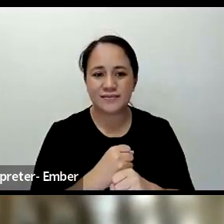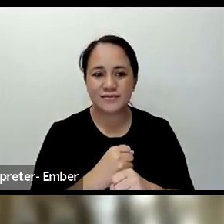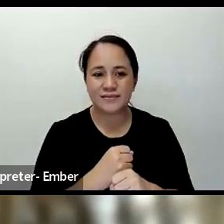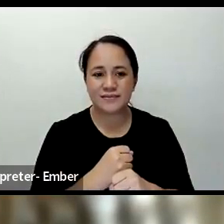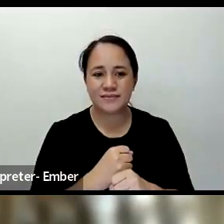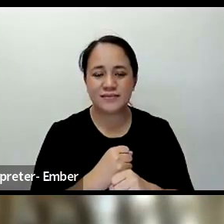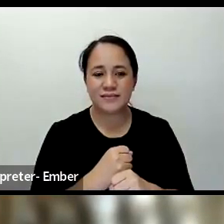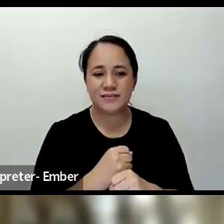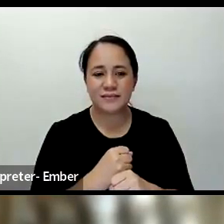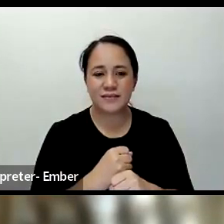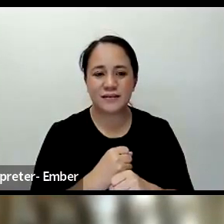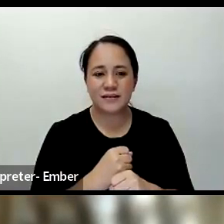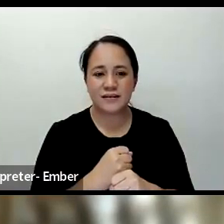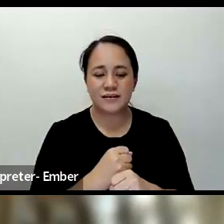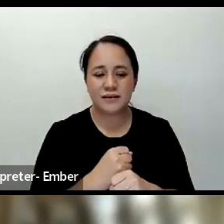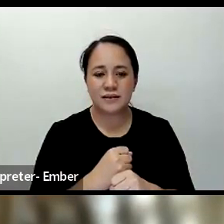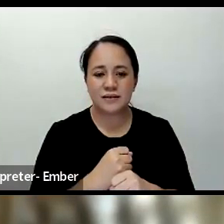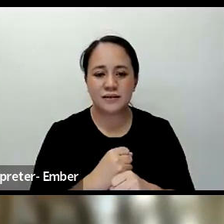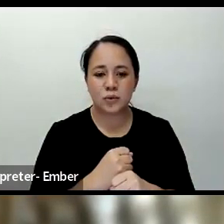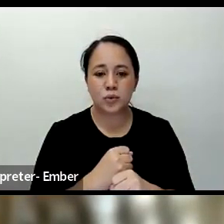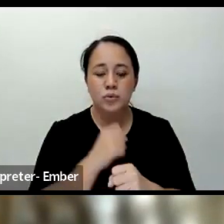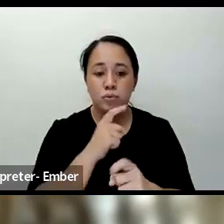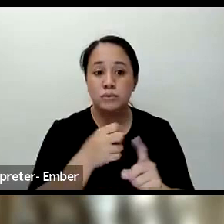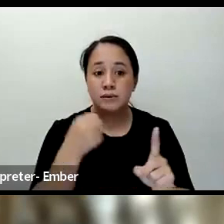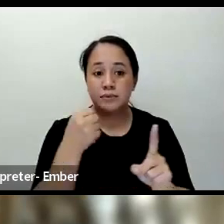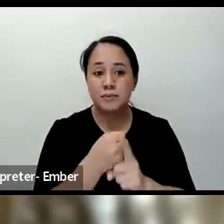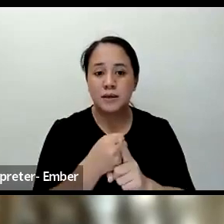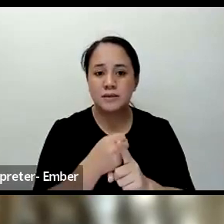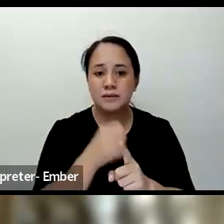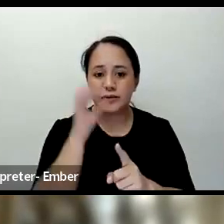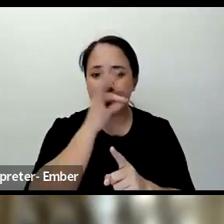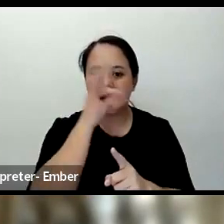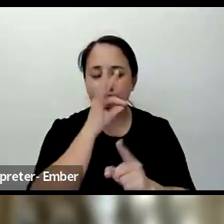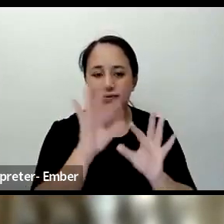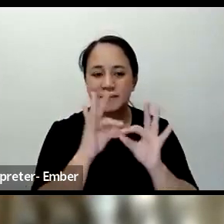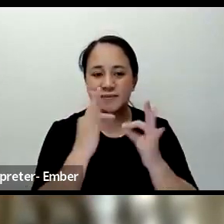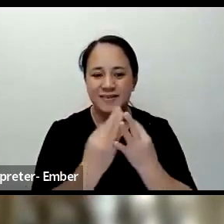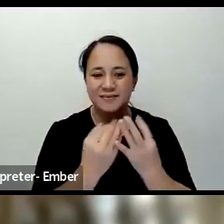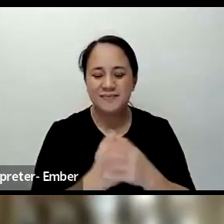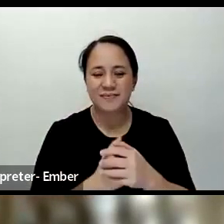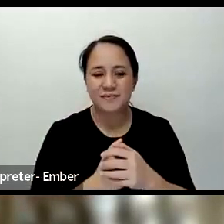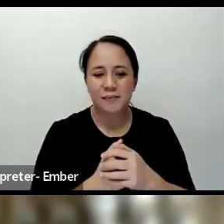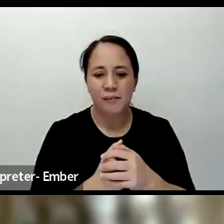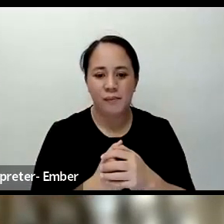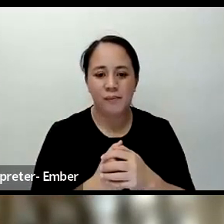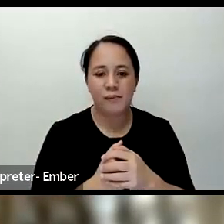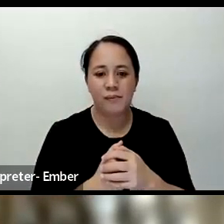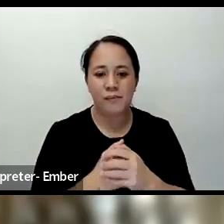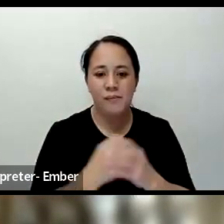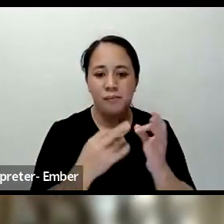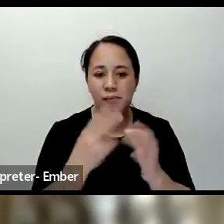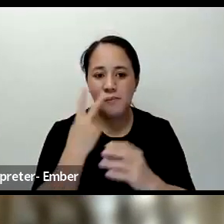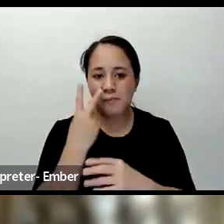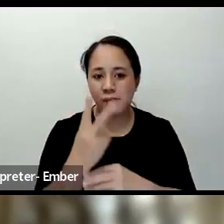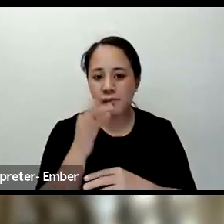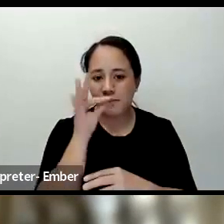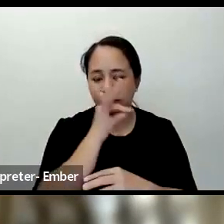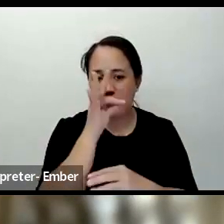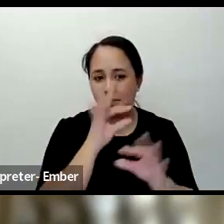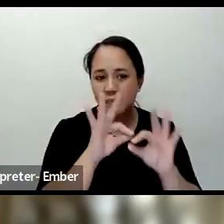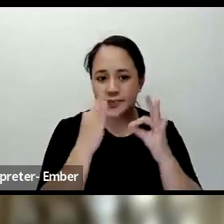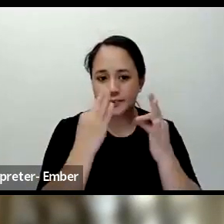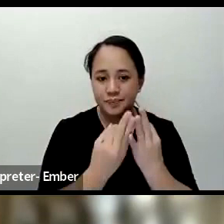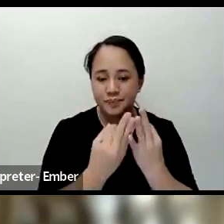and it impacted on Filipino families mainly. And if you look at Filipino